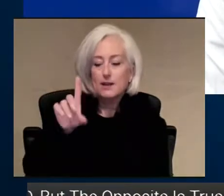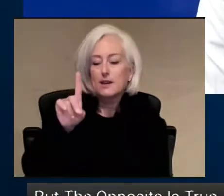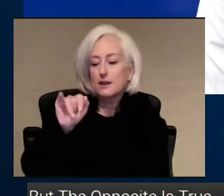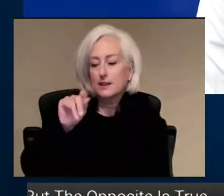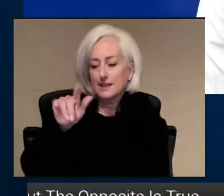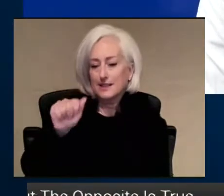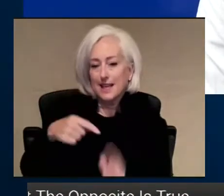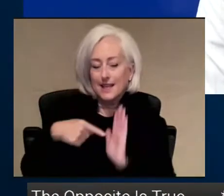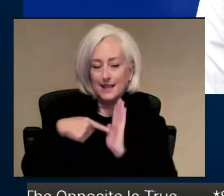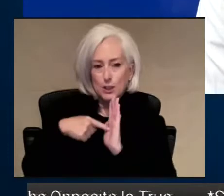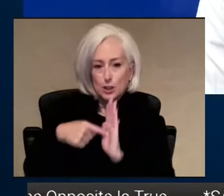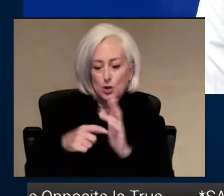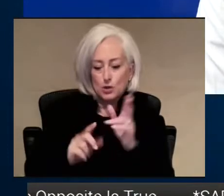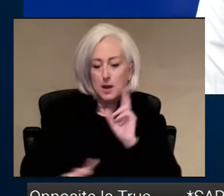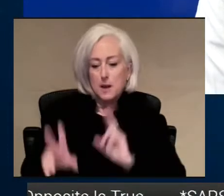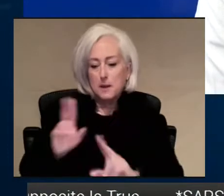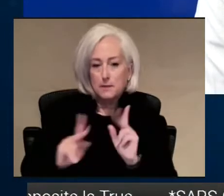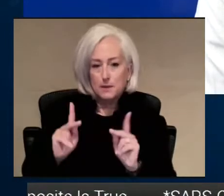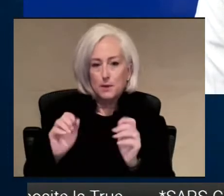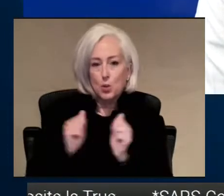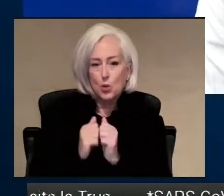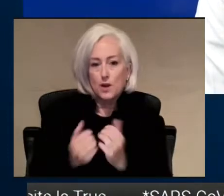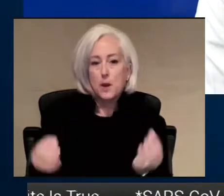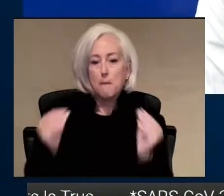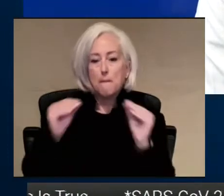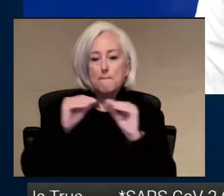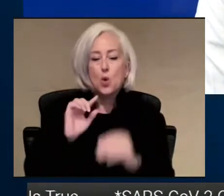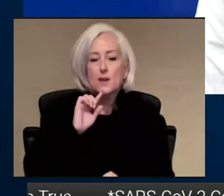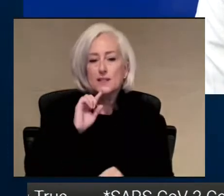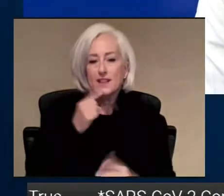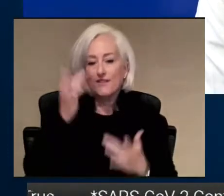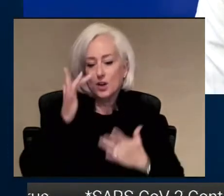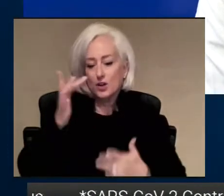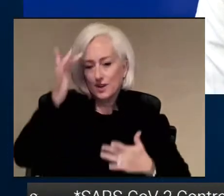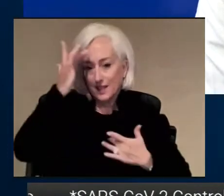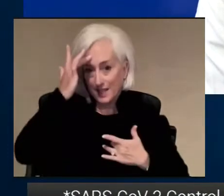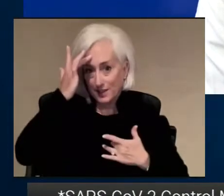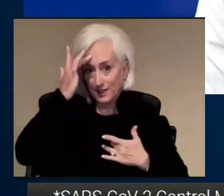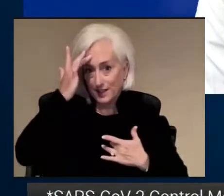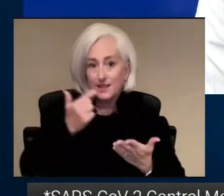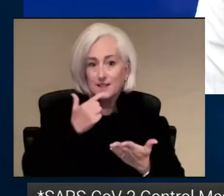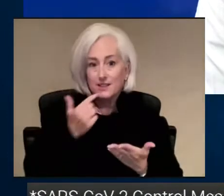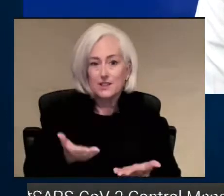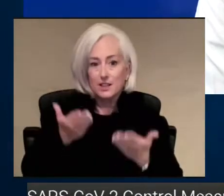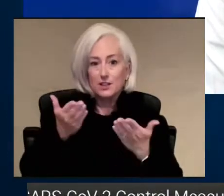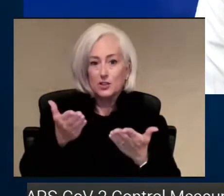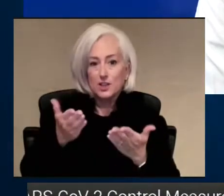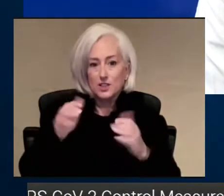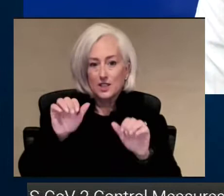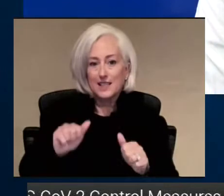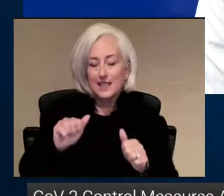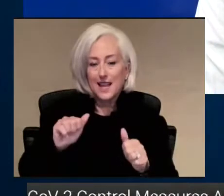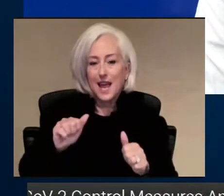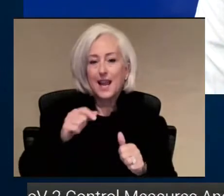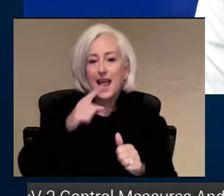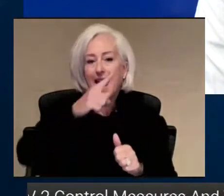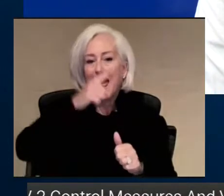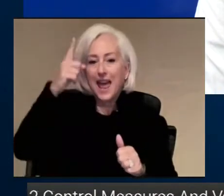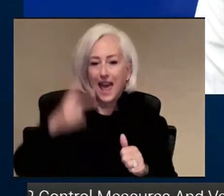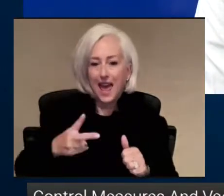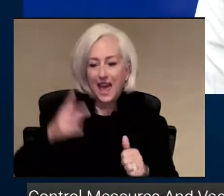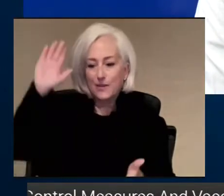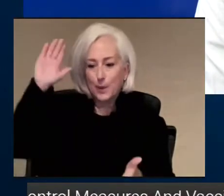patients with more severe illness, suggesting that they can drop the death rate in half in people who are hospitalized and